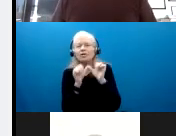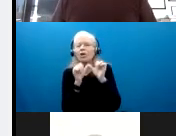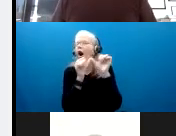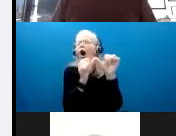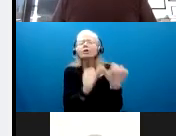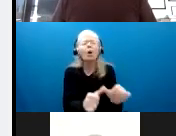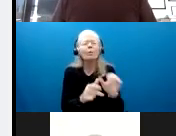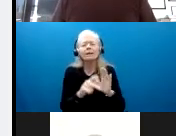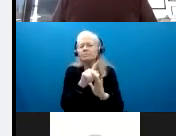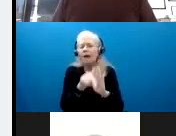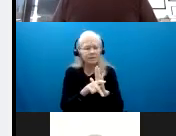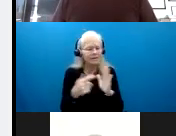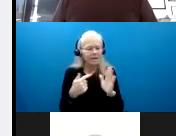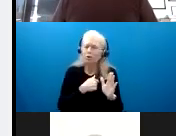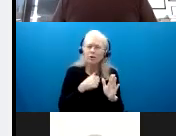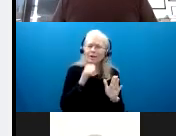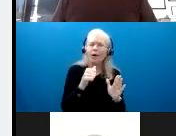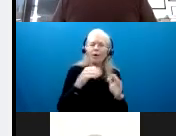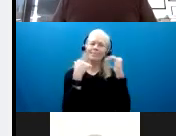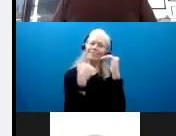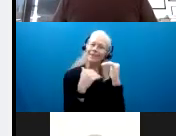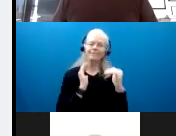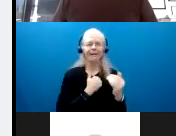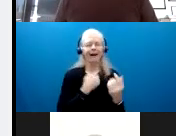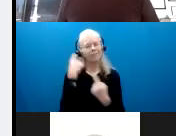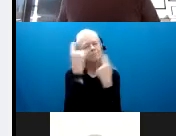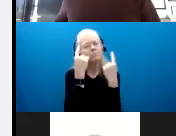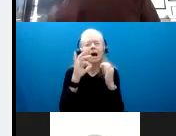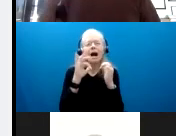constantly trying to think outside of the box and solve the problem.